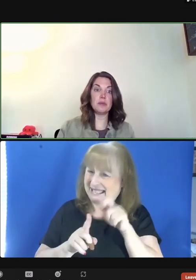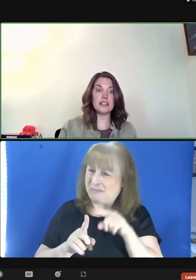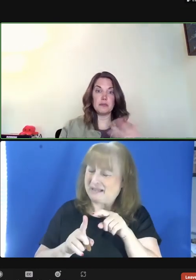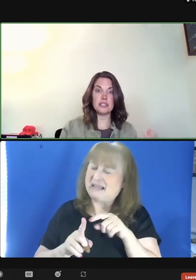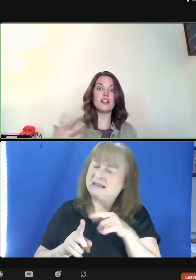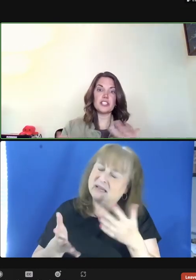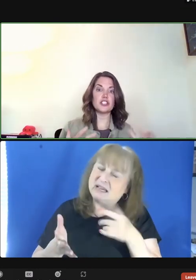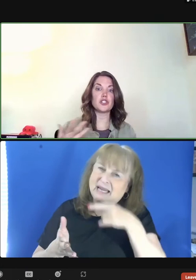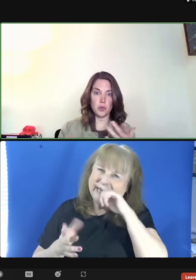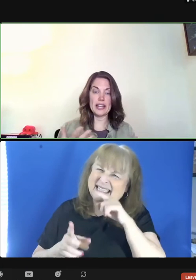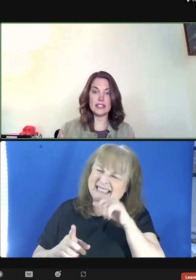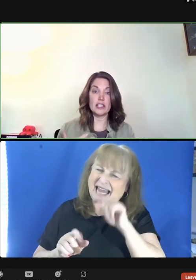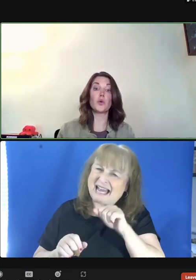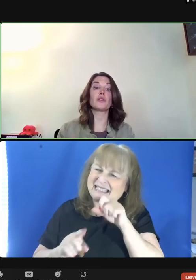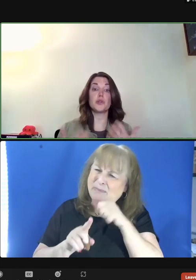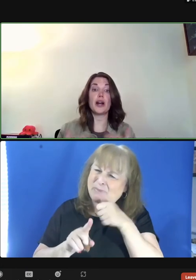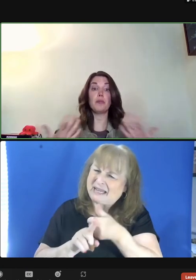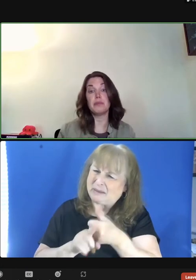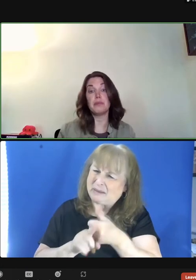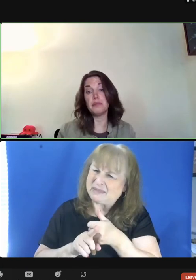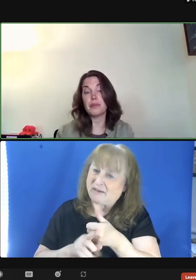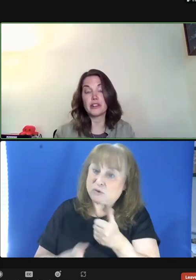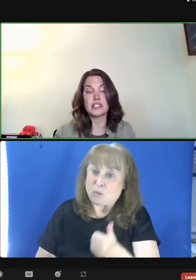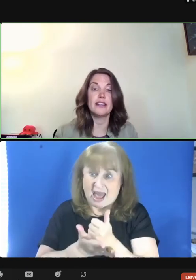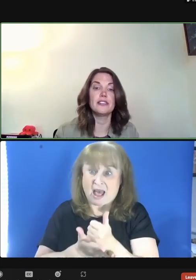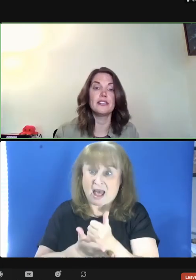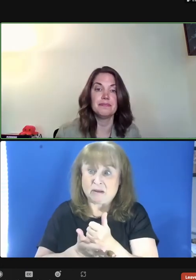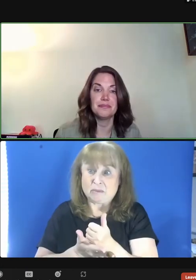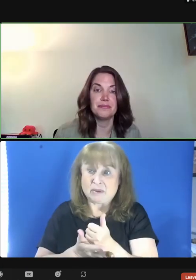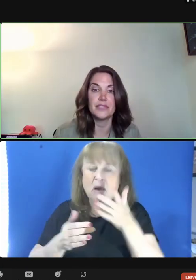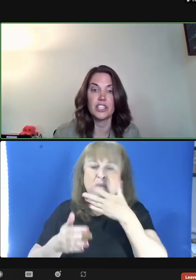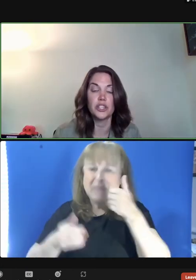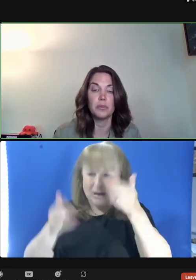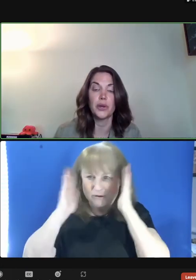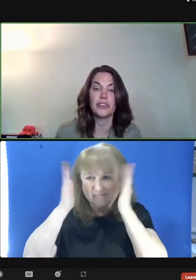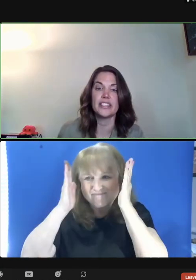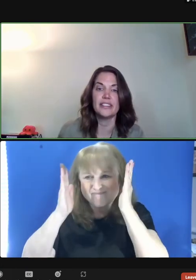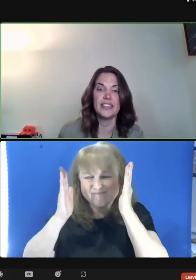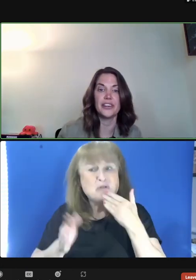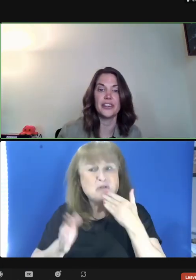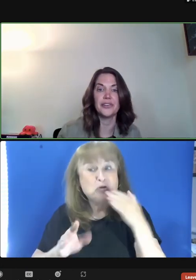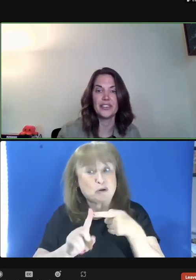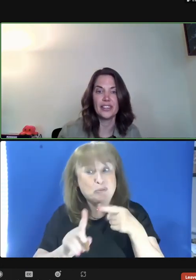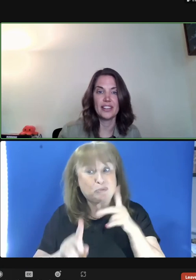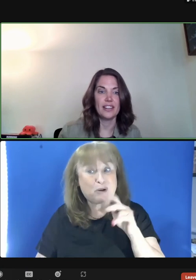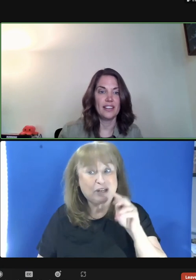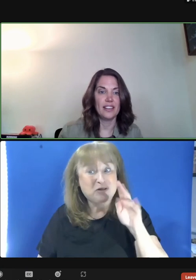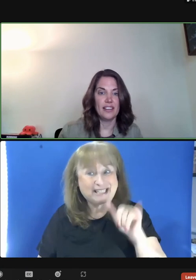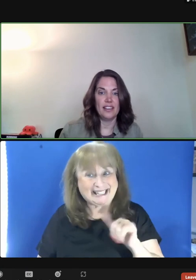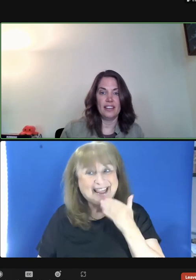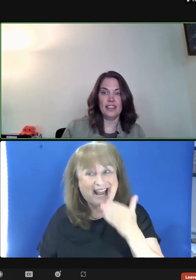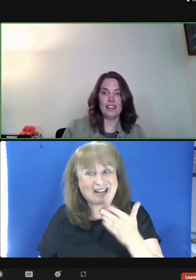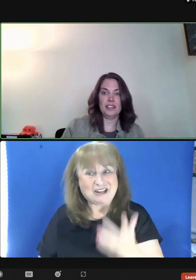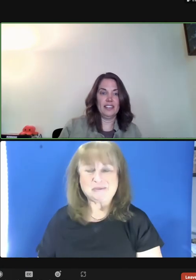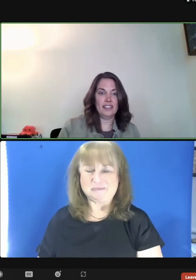kids can stimulate themselves in certain ways in order to help them better attend. That's a good point, Christy. Thank you.